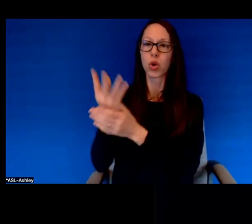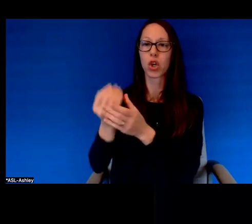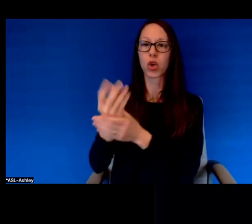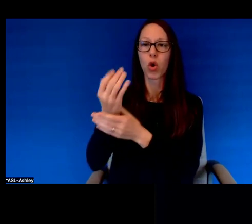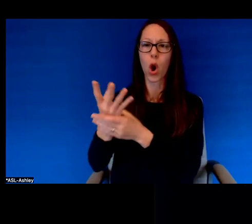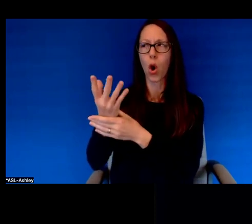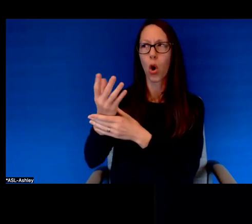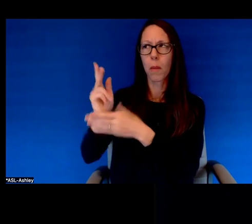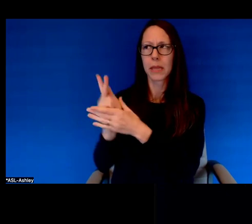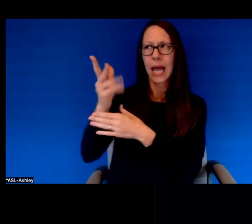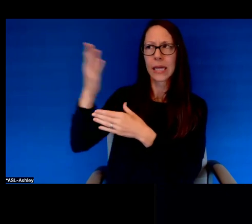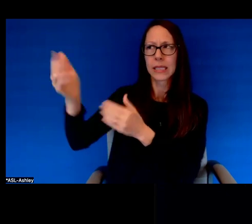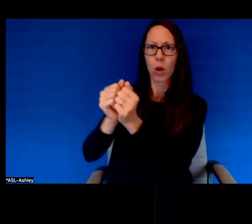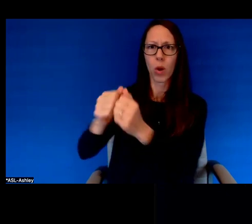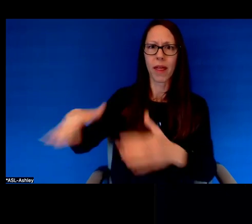atmosphere?